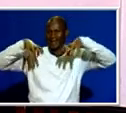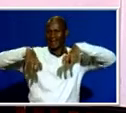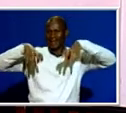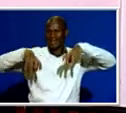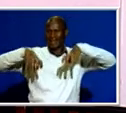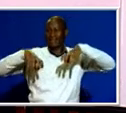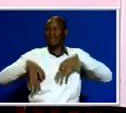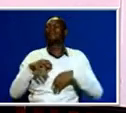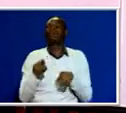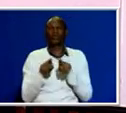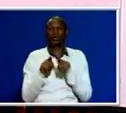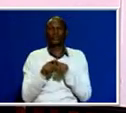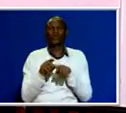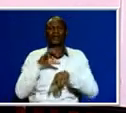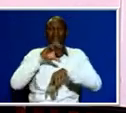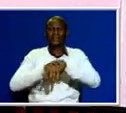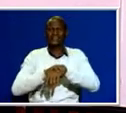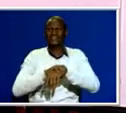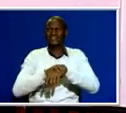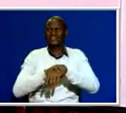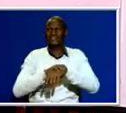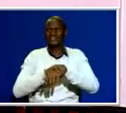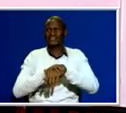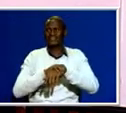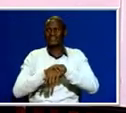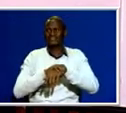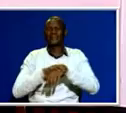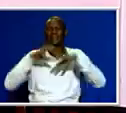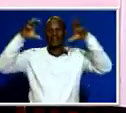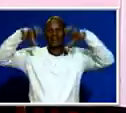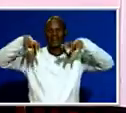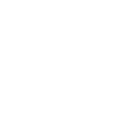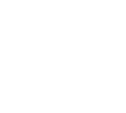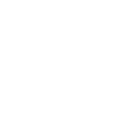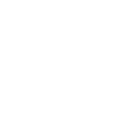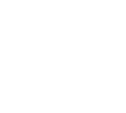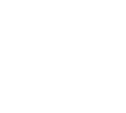two, they receive very low rainfall.